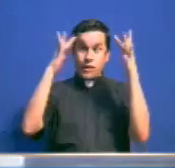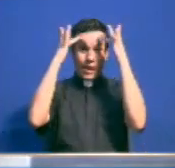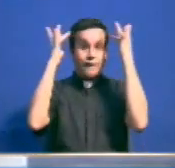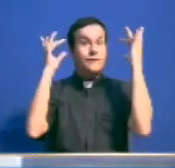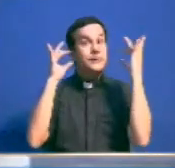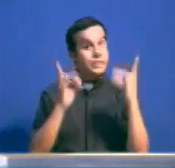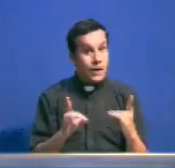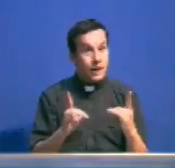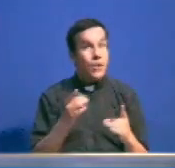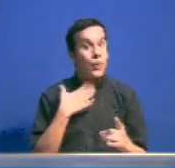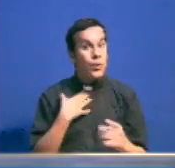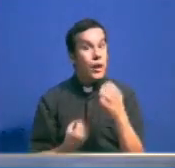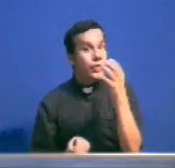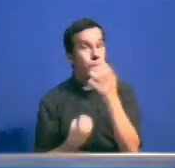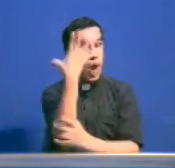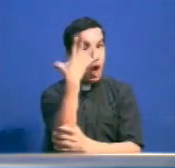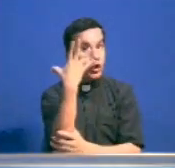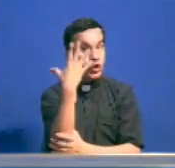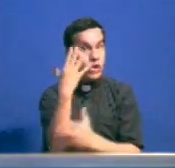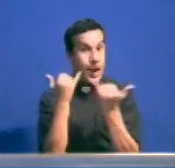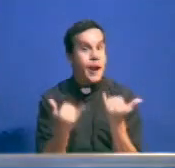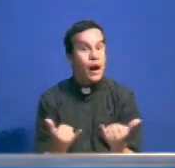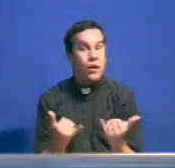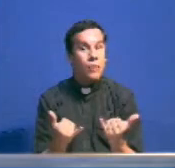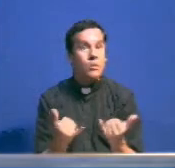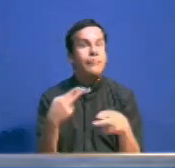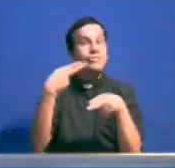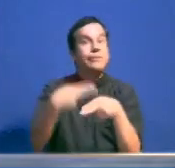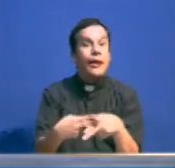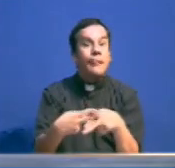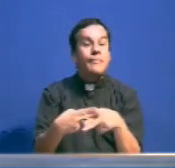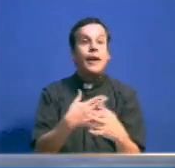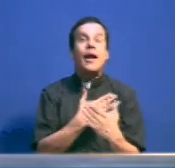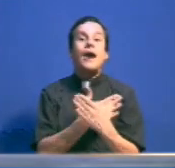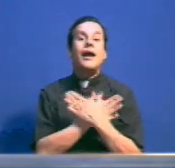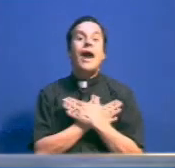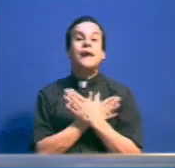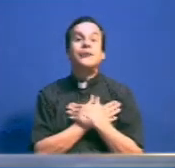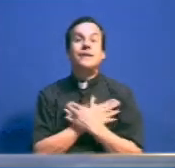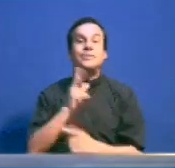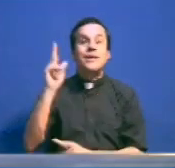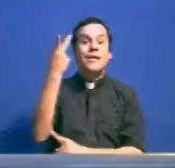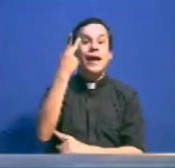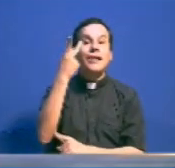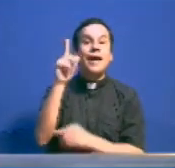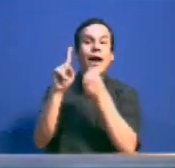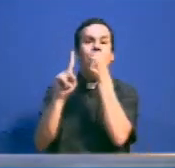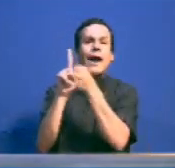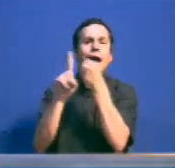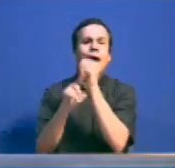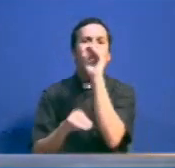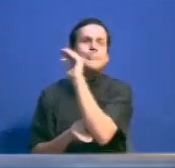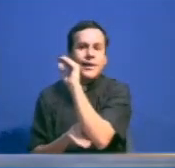to launch at this level now what we call a Caritas Kenya appeal. This is all the bishops